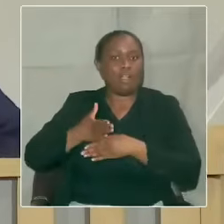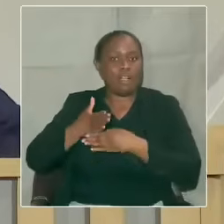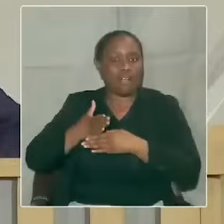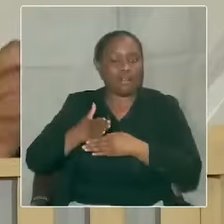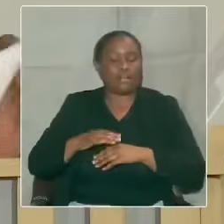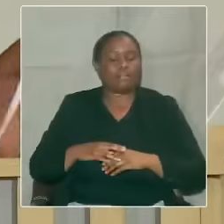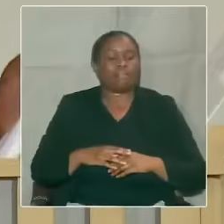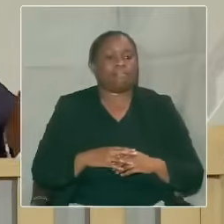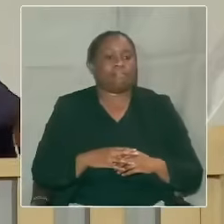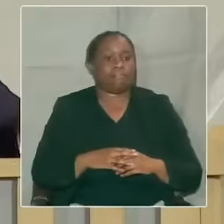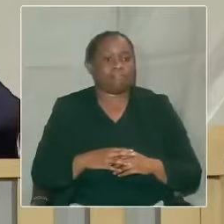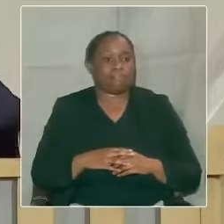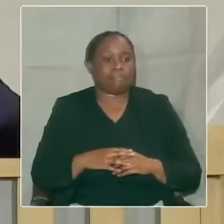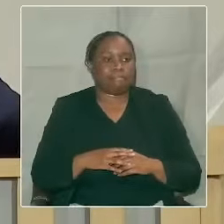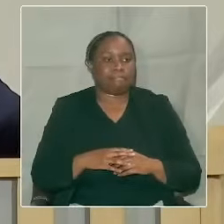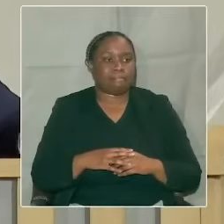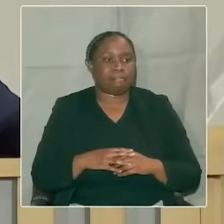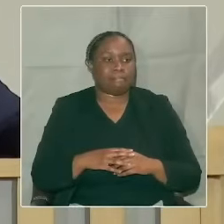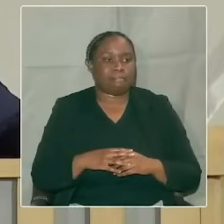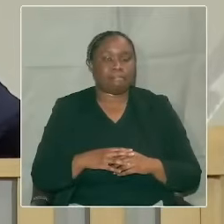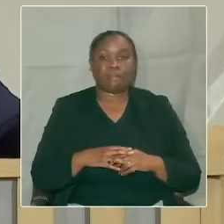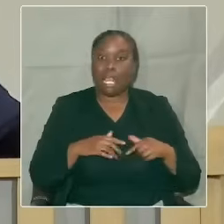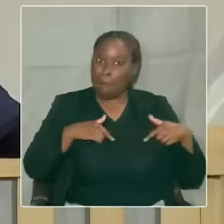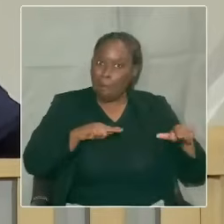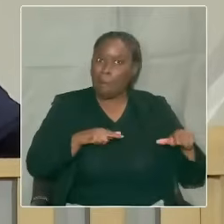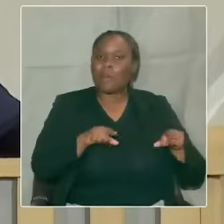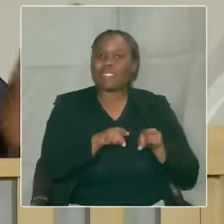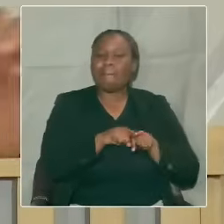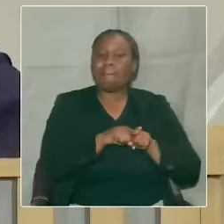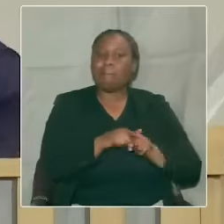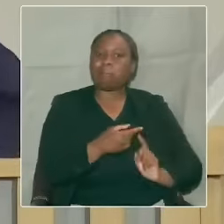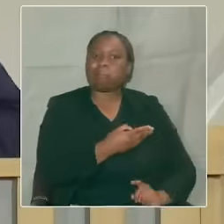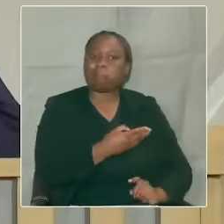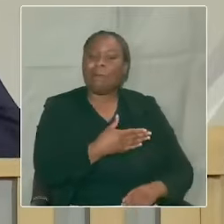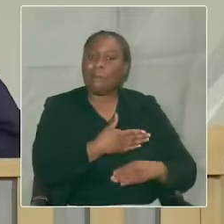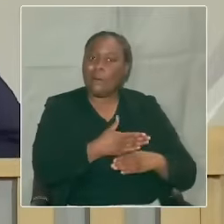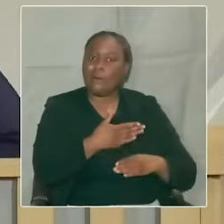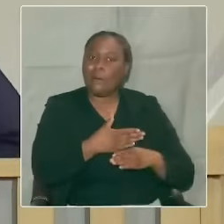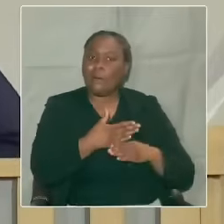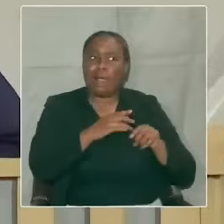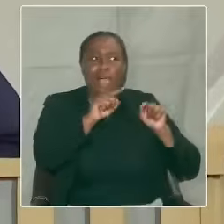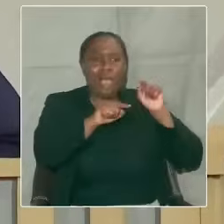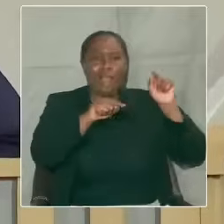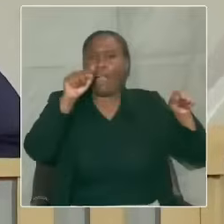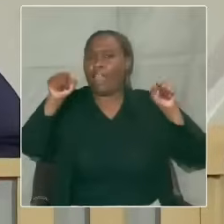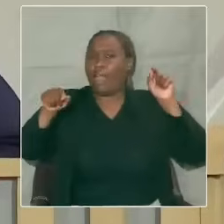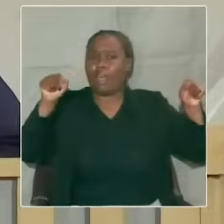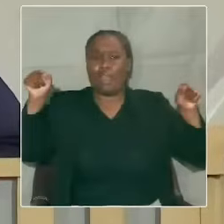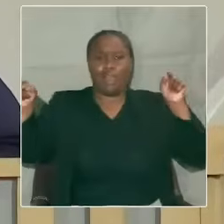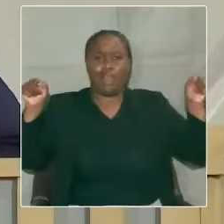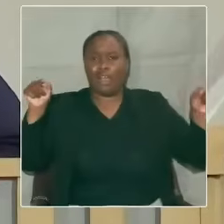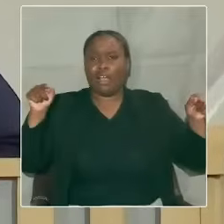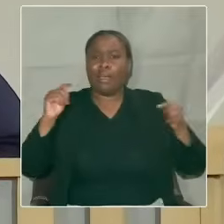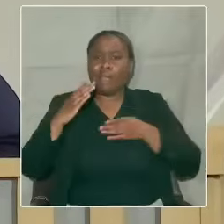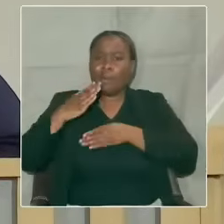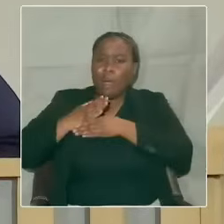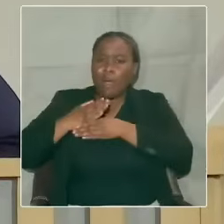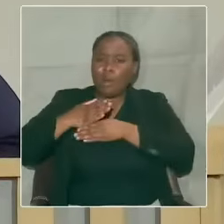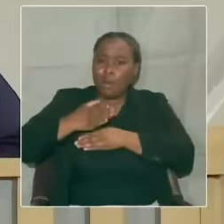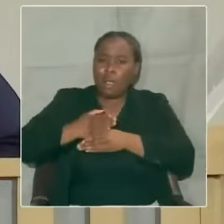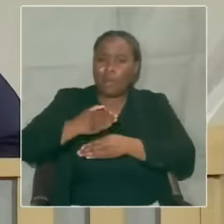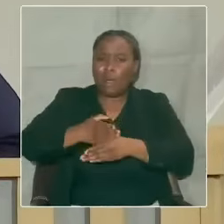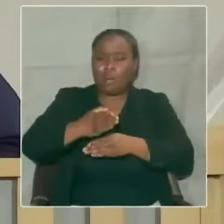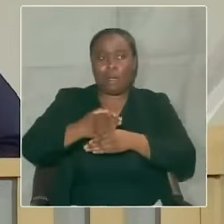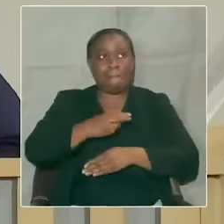I worked also in Limpopo. Throughout my career, I acquired a broad